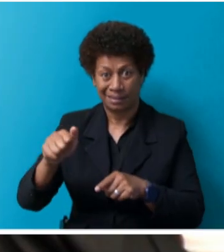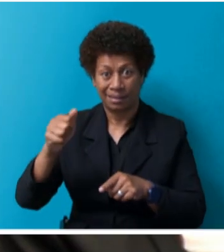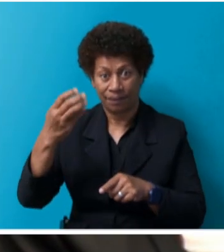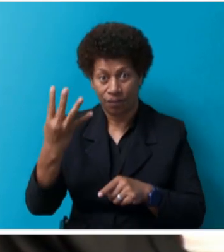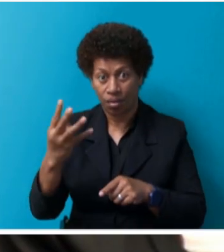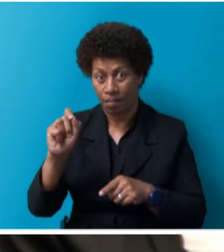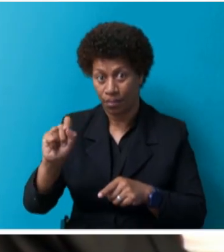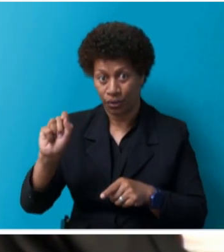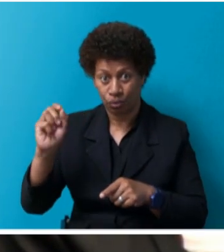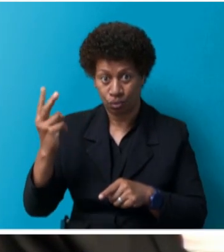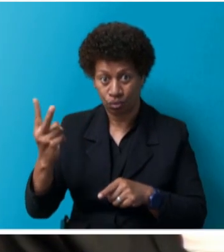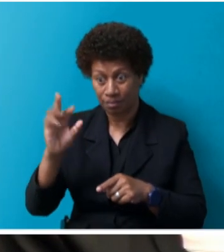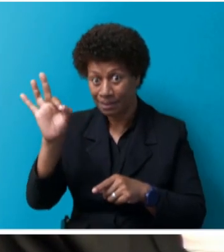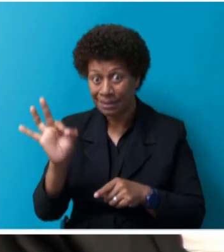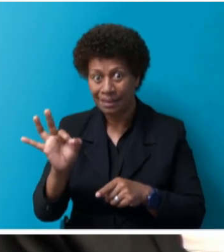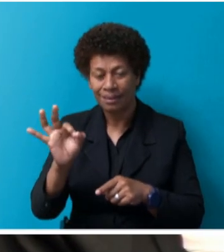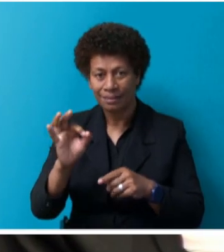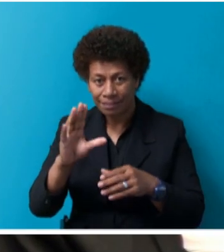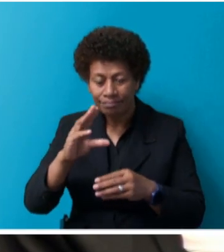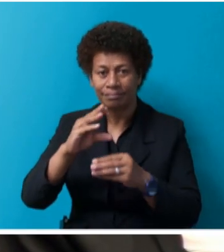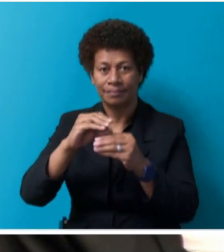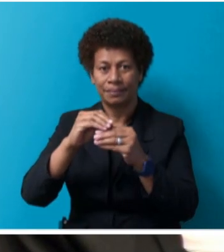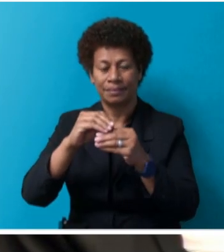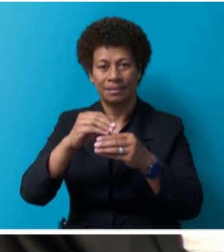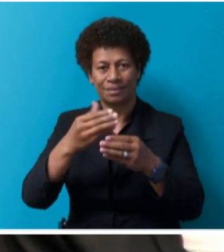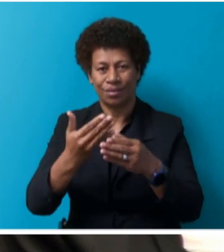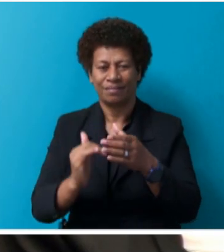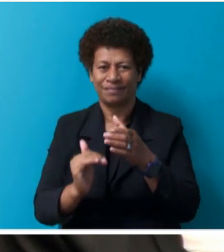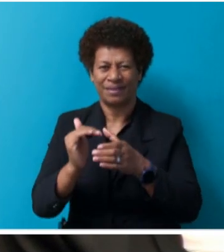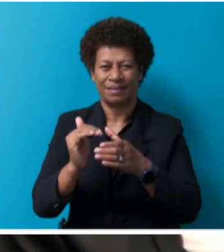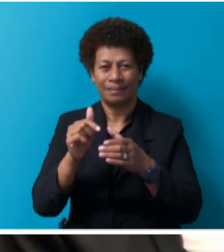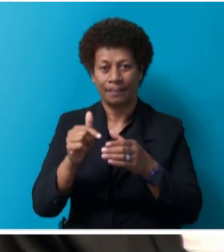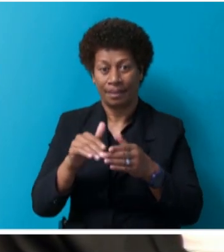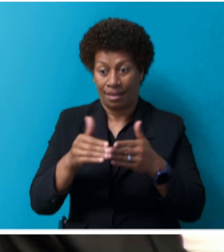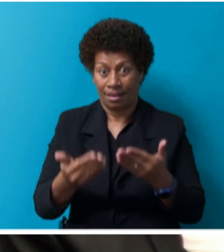overall gender gap has been closed. This positions Fiji at